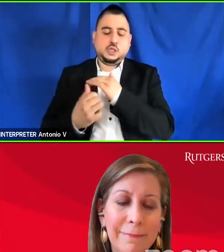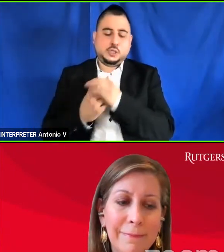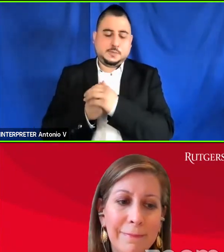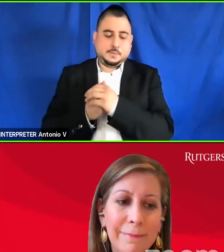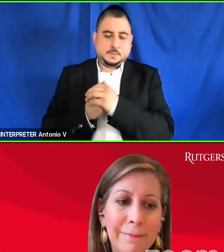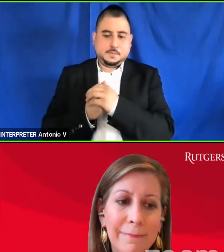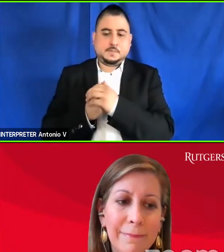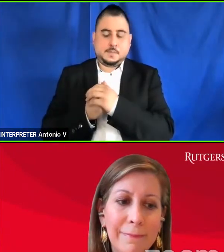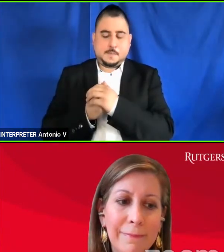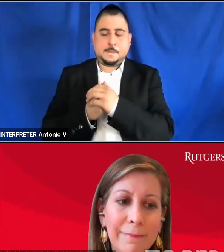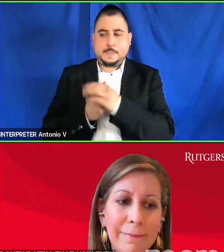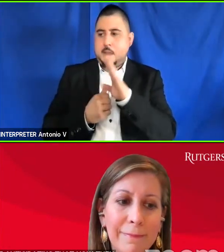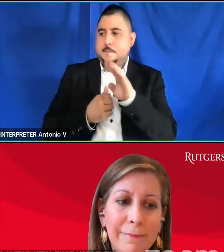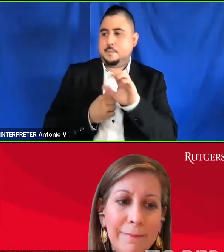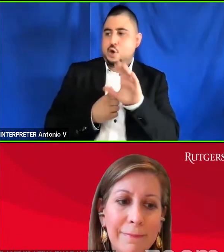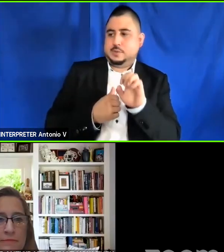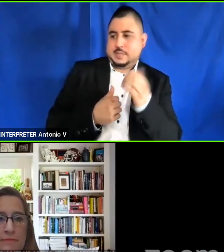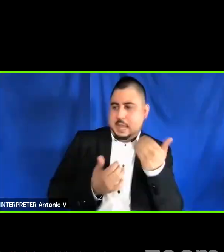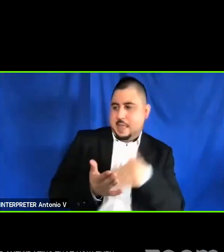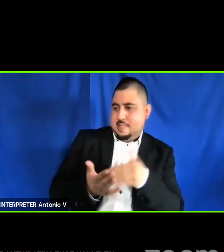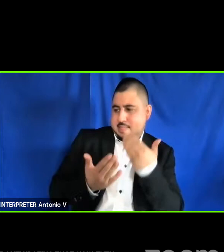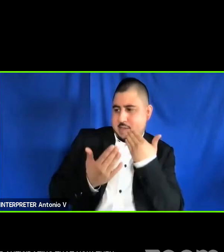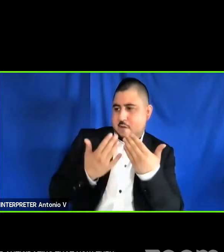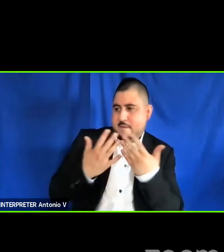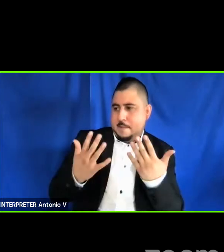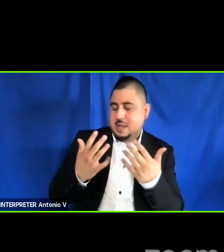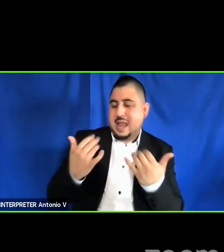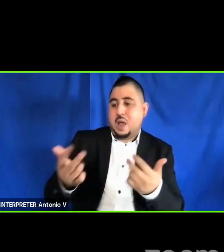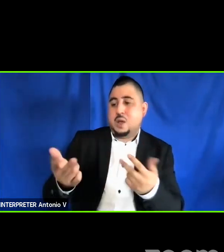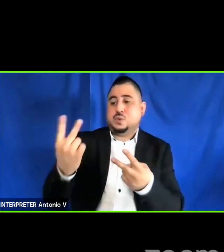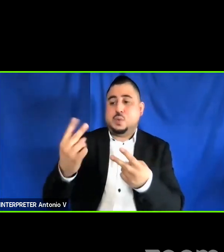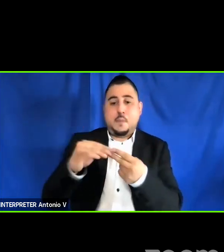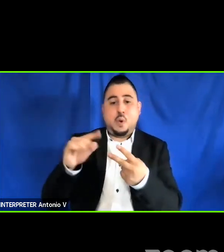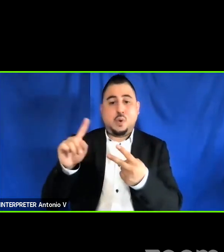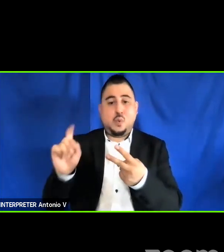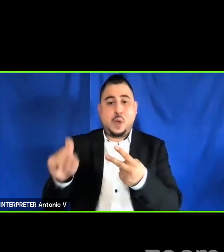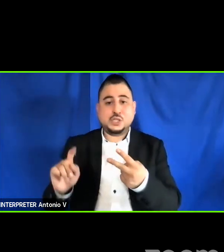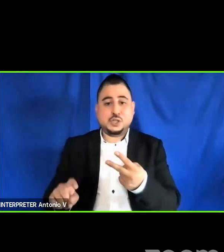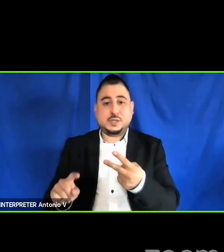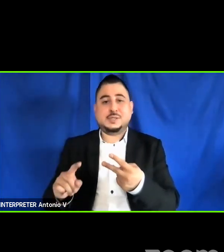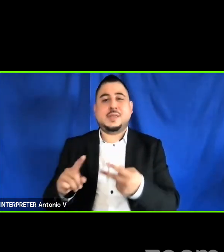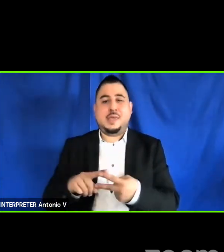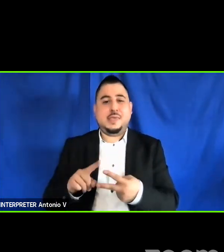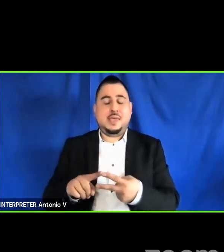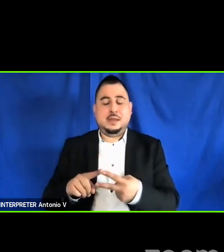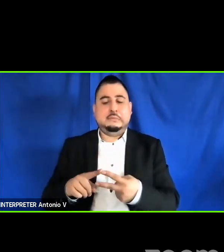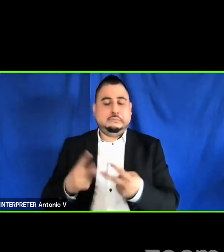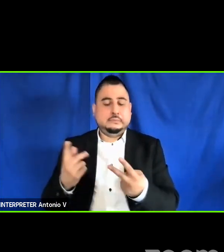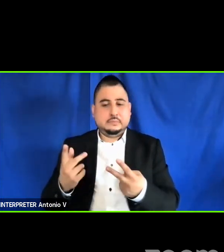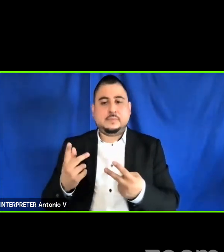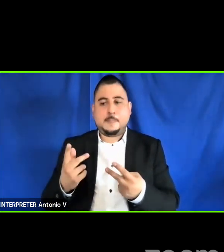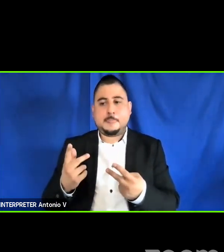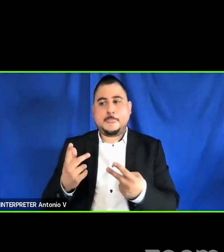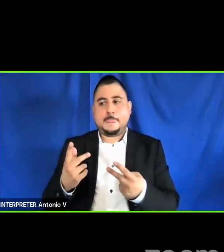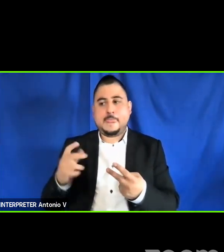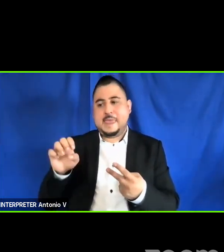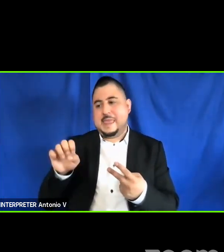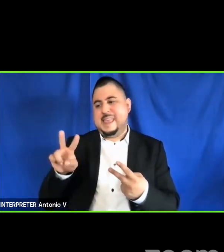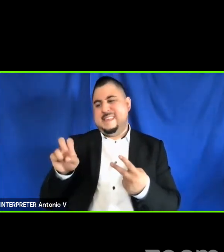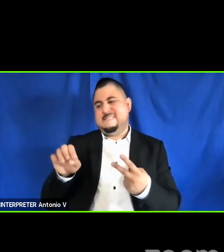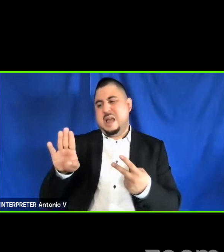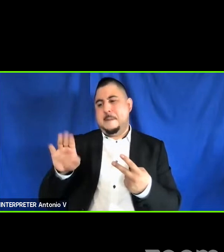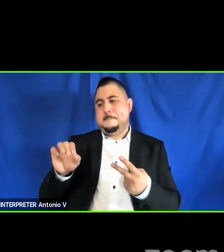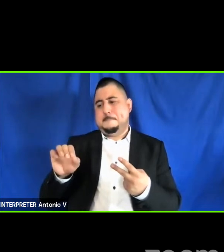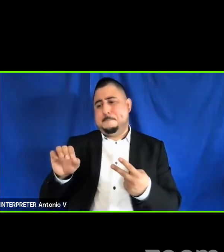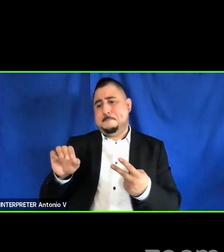This is Bruce again. Thank you very much. And we're going to try and do 2 more questions. And again, I neglected to queue people up. So Eve Bowe, if you're ready to